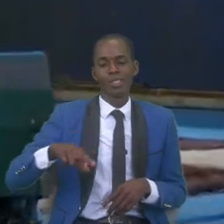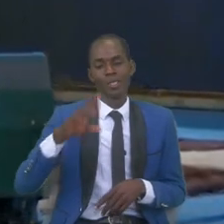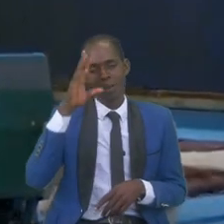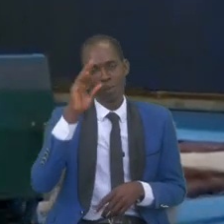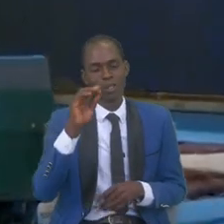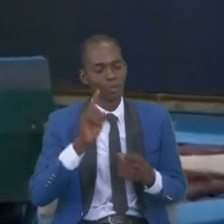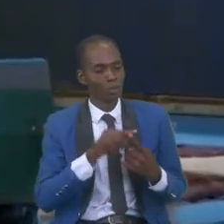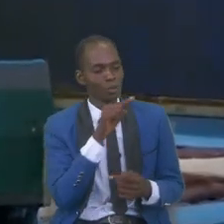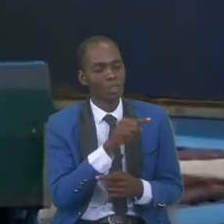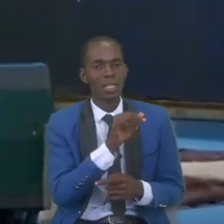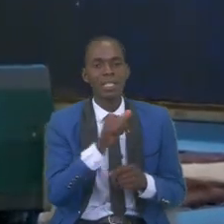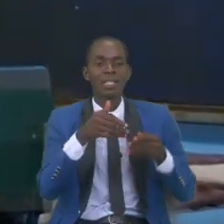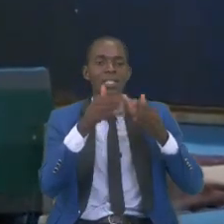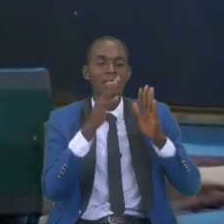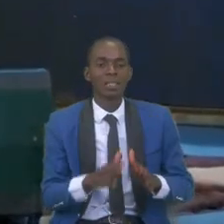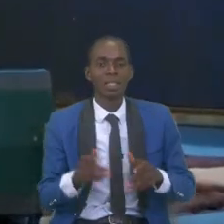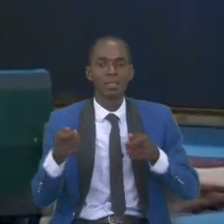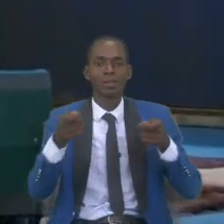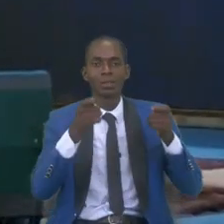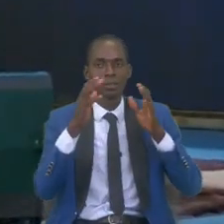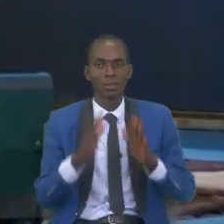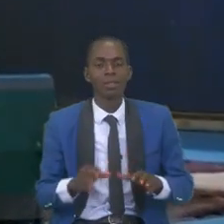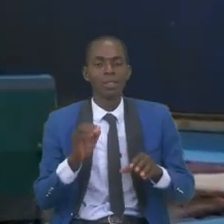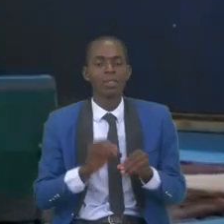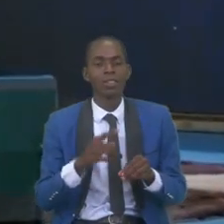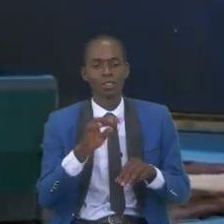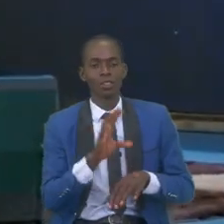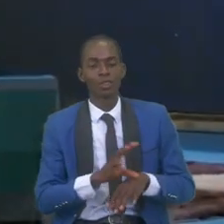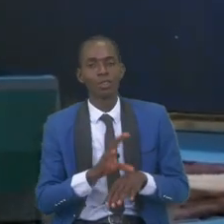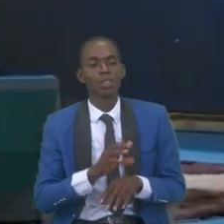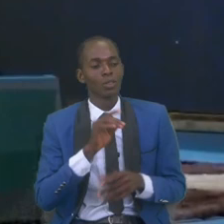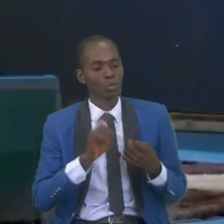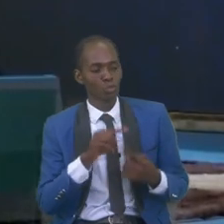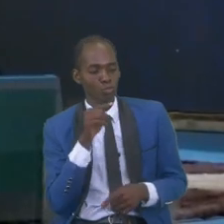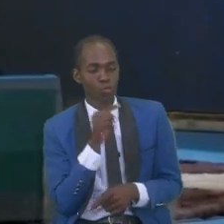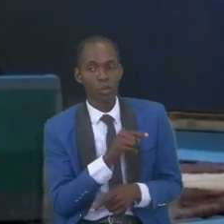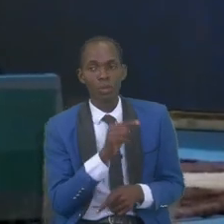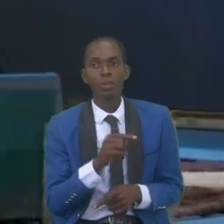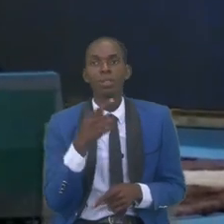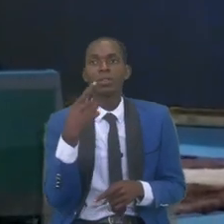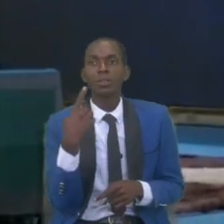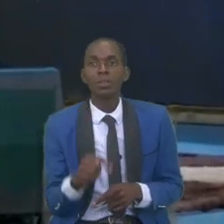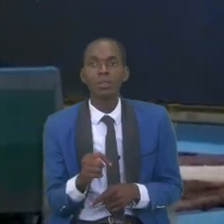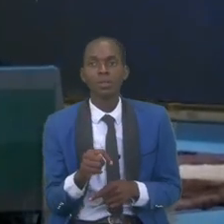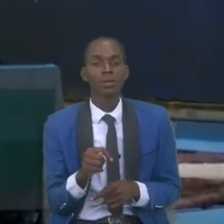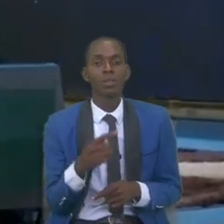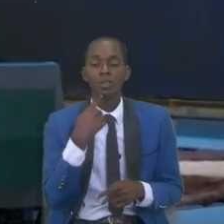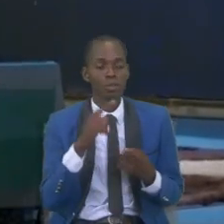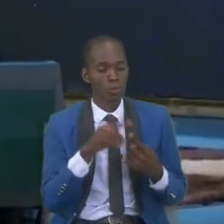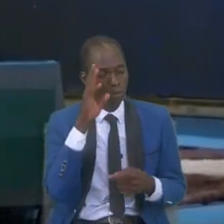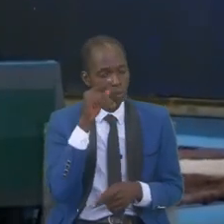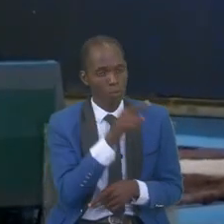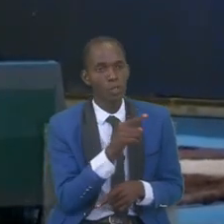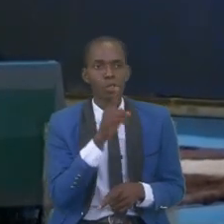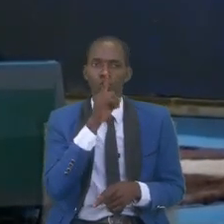a leader, a ruler in their synagogue, unto him, he said unto him, verily, verily, truly,